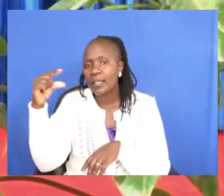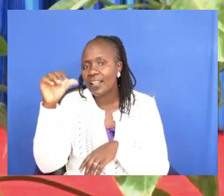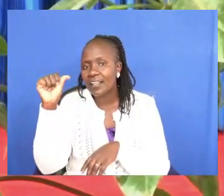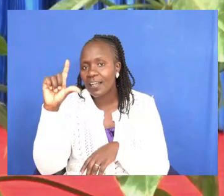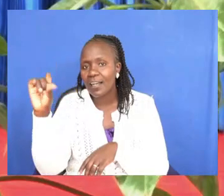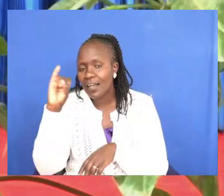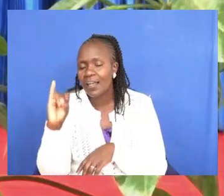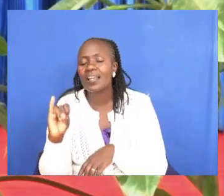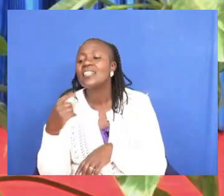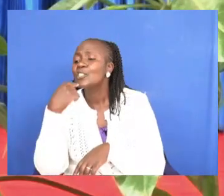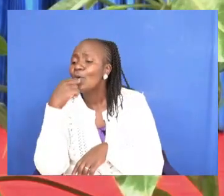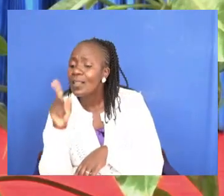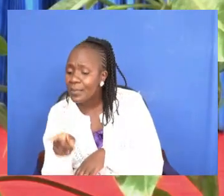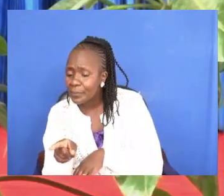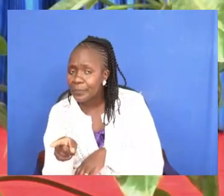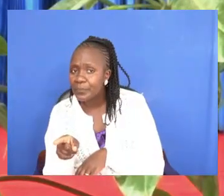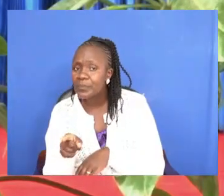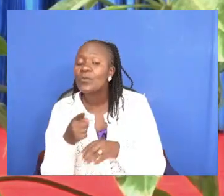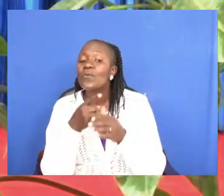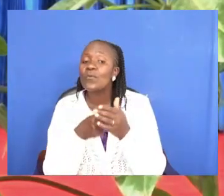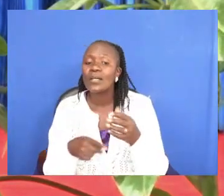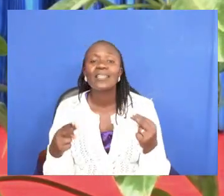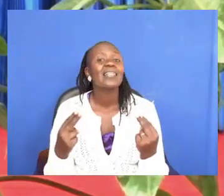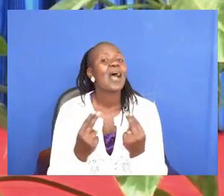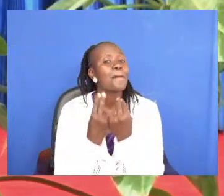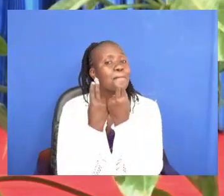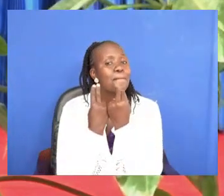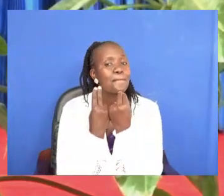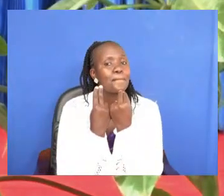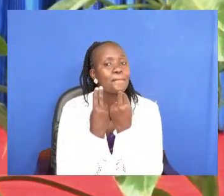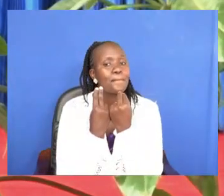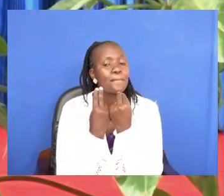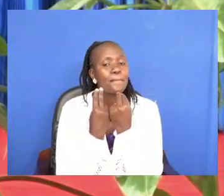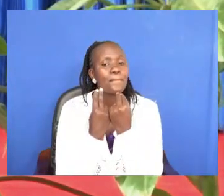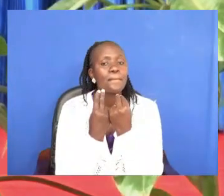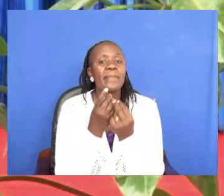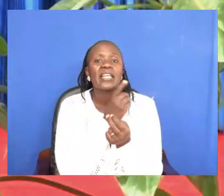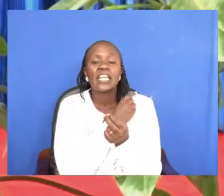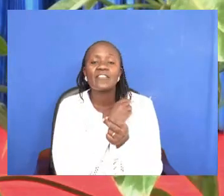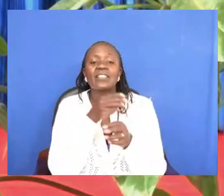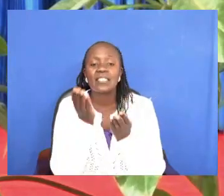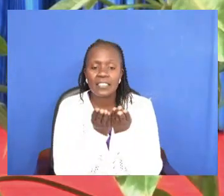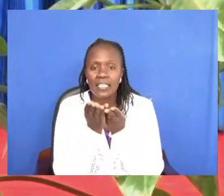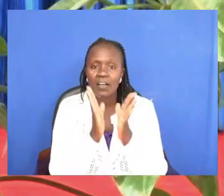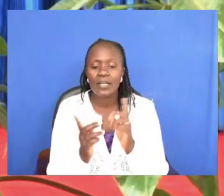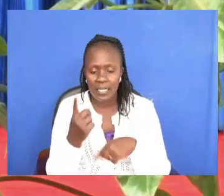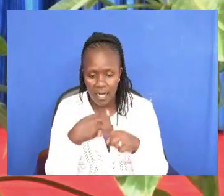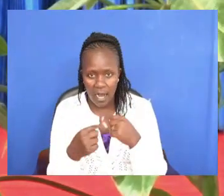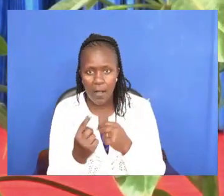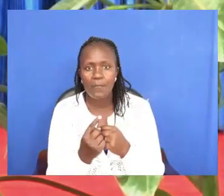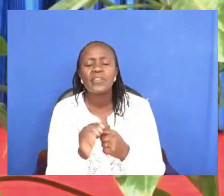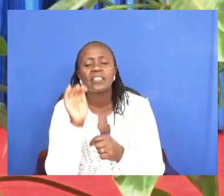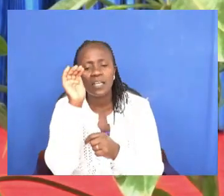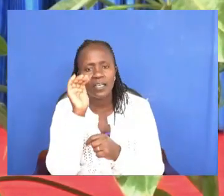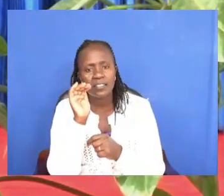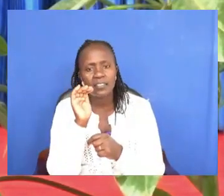that servant told Abigail what had happened, that there were some of David's servants who had come to